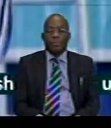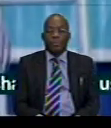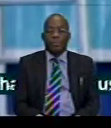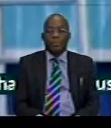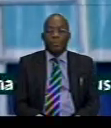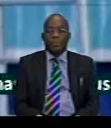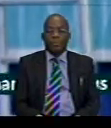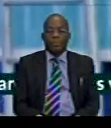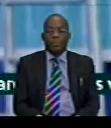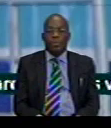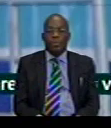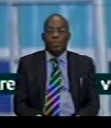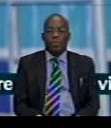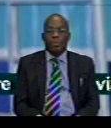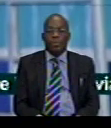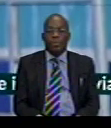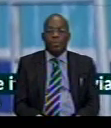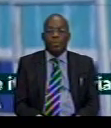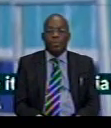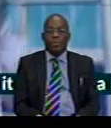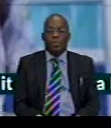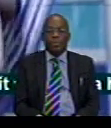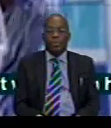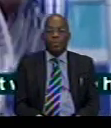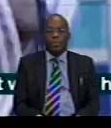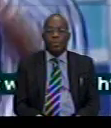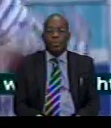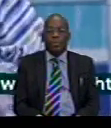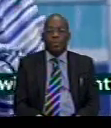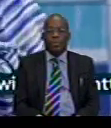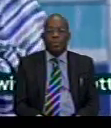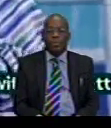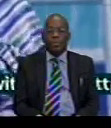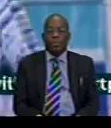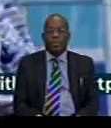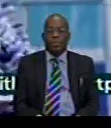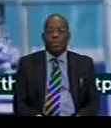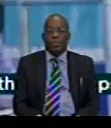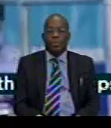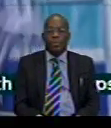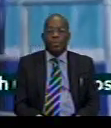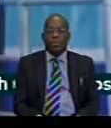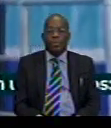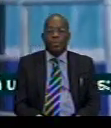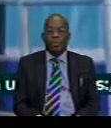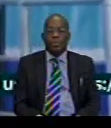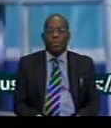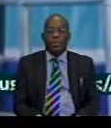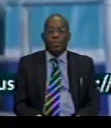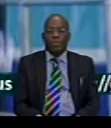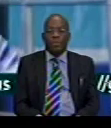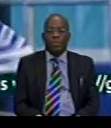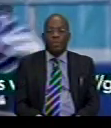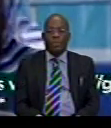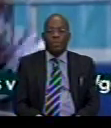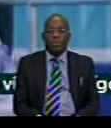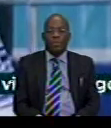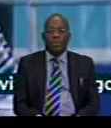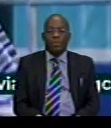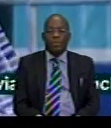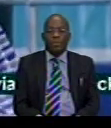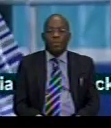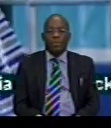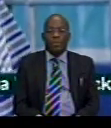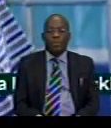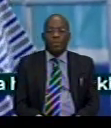ga o vayama. Magloba muka me le, fula sinye me le do, anu le venya. Eye mi kondi, oron mi lokografi, mi va